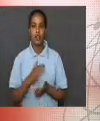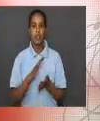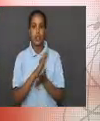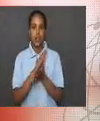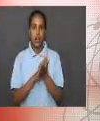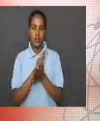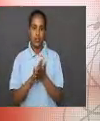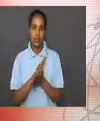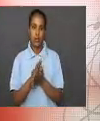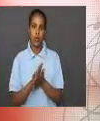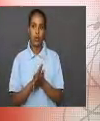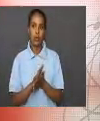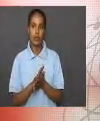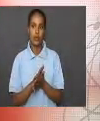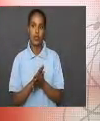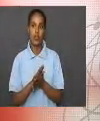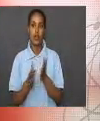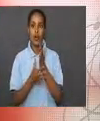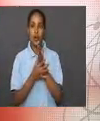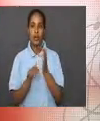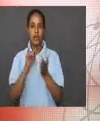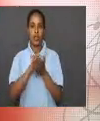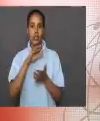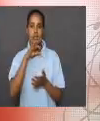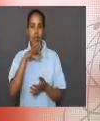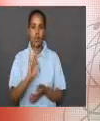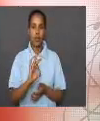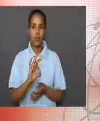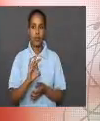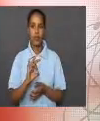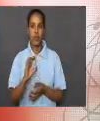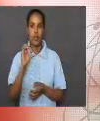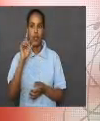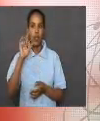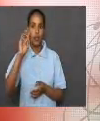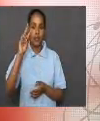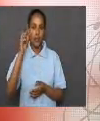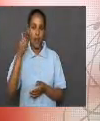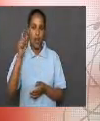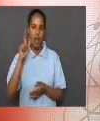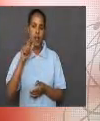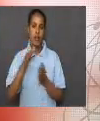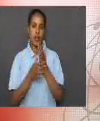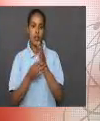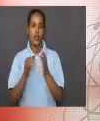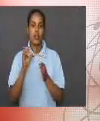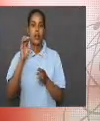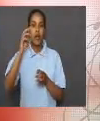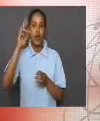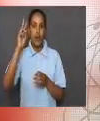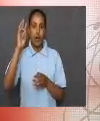Glyceryl trioleate is oil that is found in olive oil and whole oil.